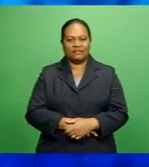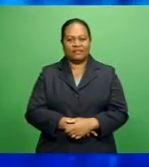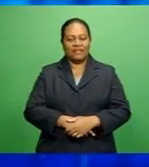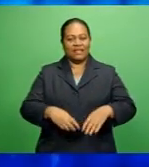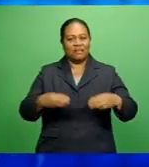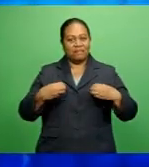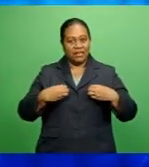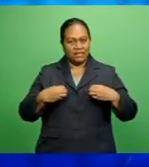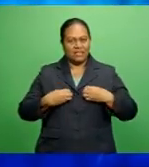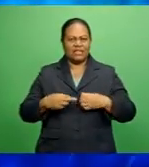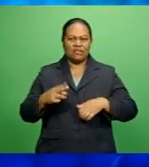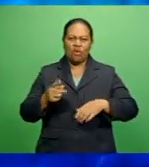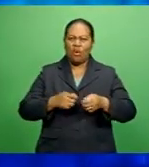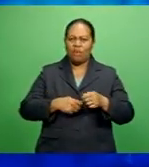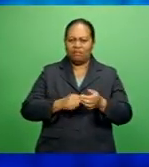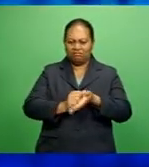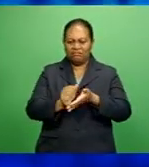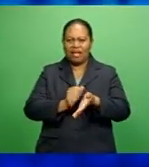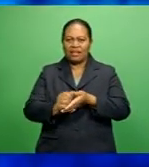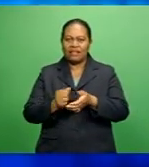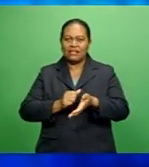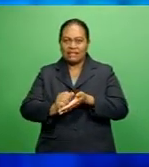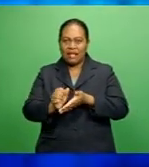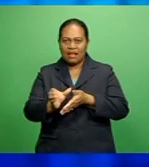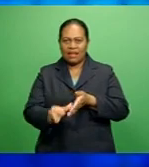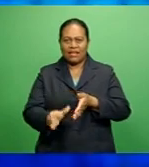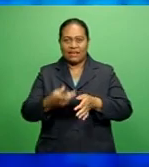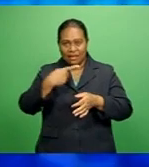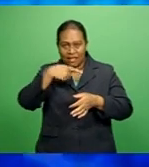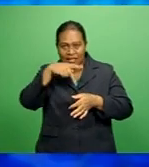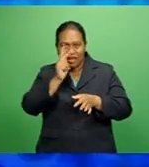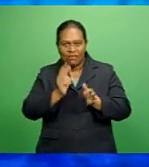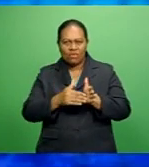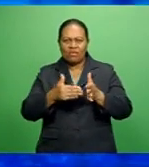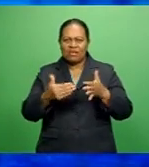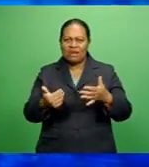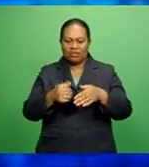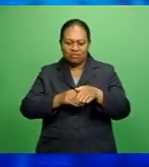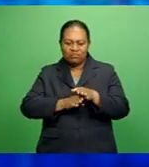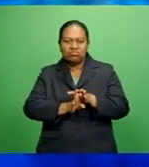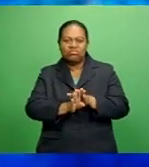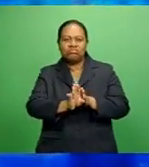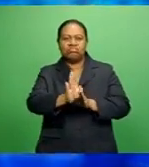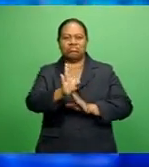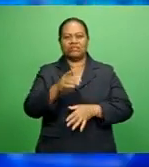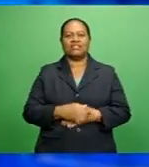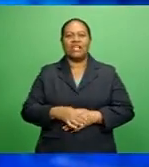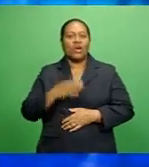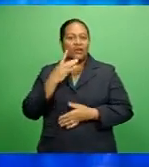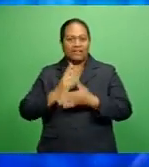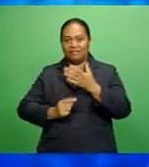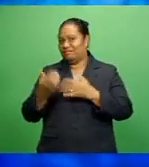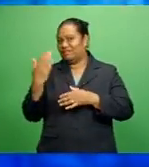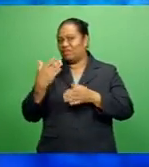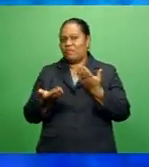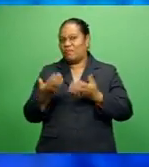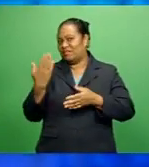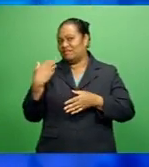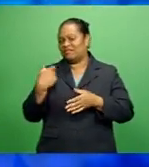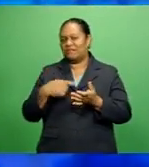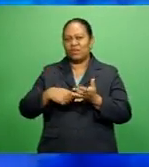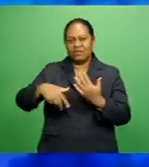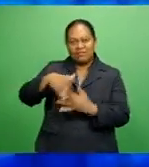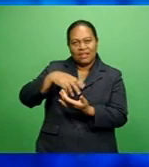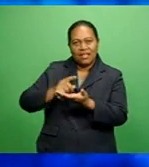Business for market vendors at Vunisea Onkandavu is starting to pick up following tropical cyclones Yasa and Ana last month. Supported by